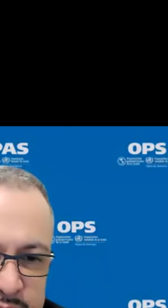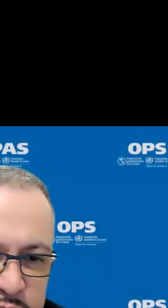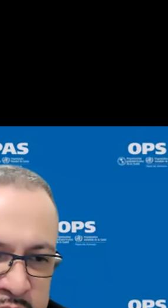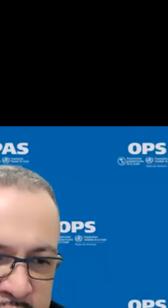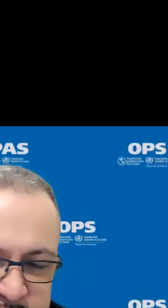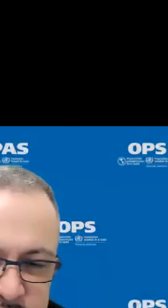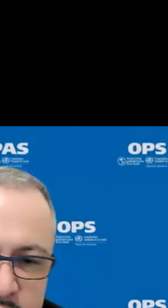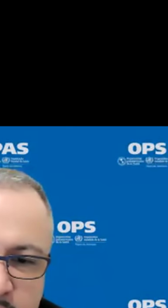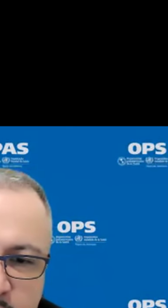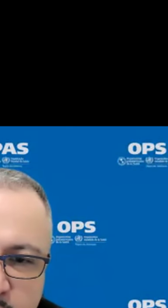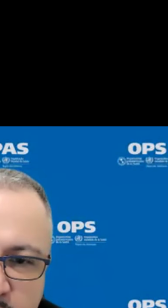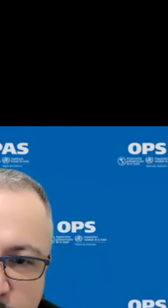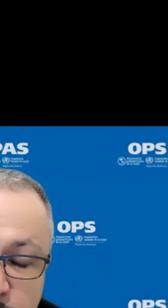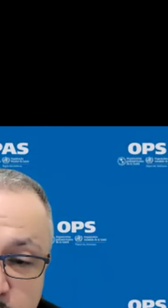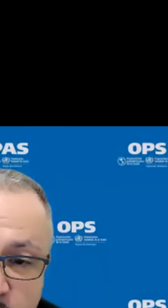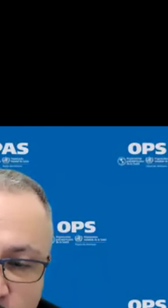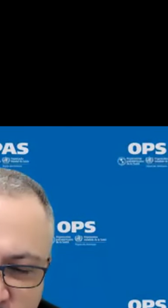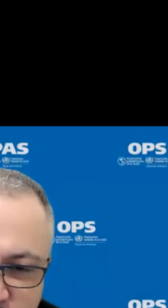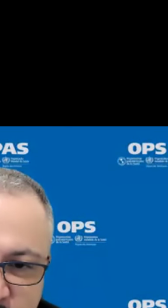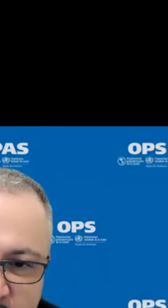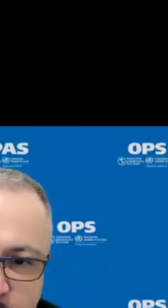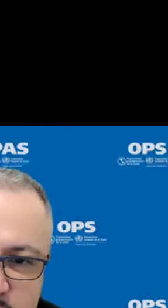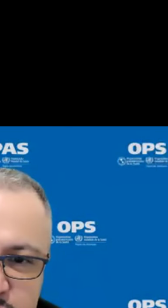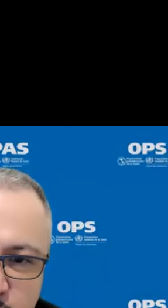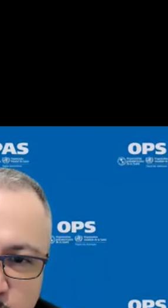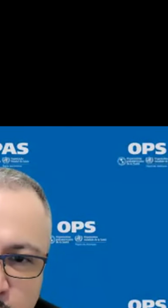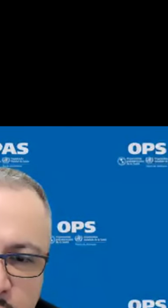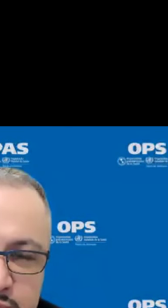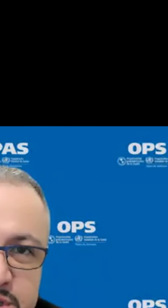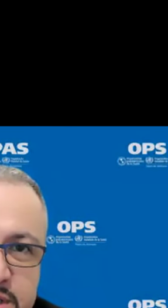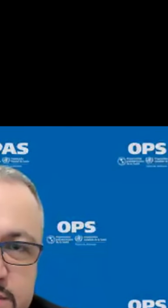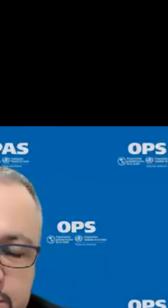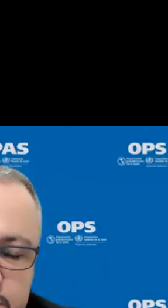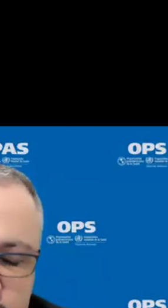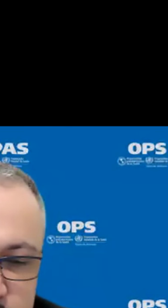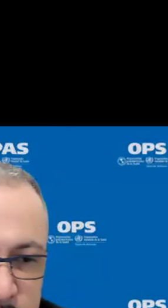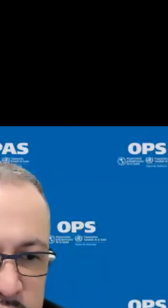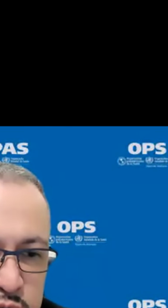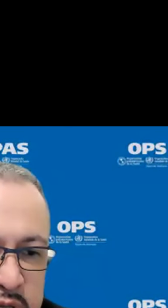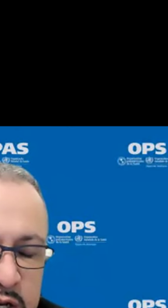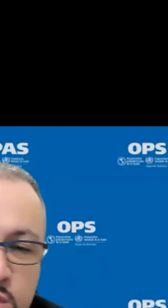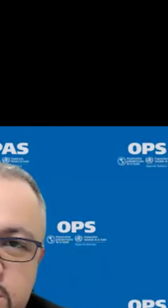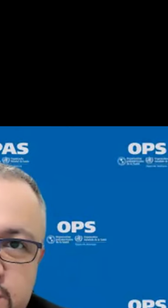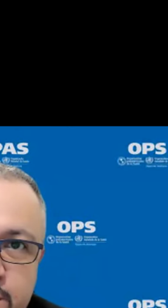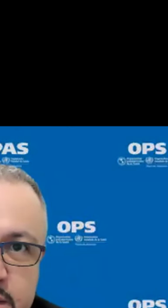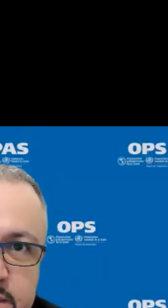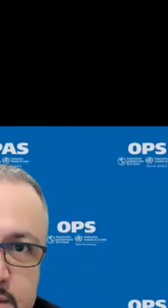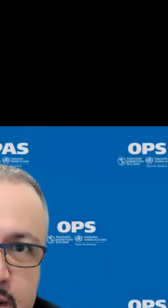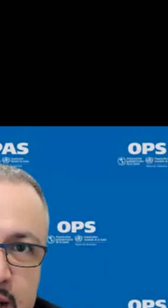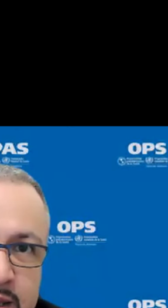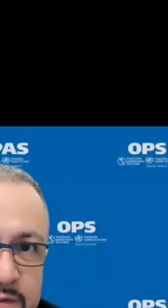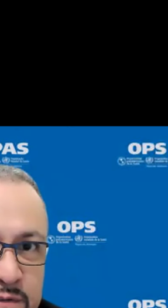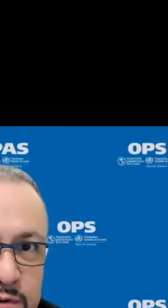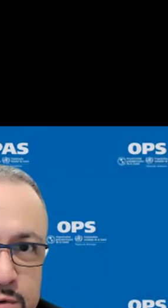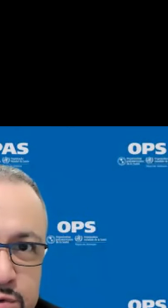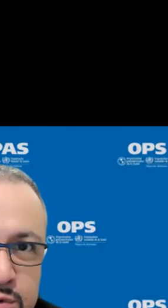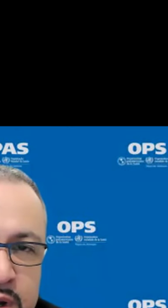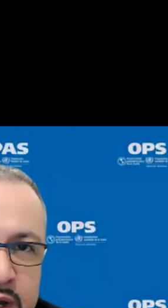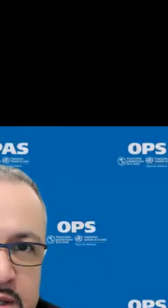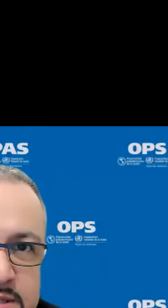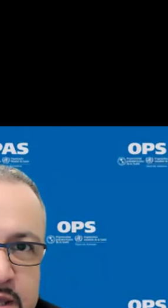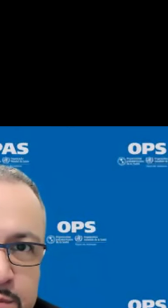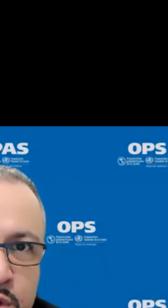that have joined us. We ran out of time, so we'll proceed to the closing remarks, and I'll give the floor